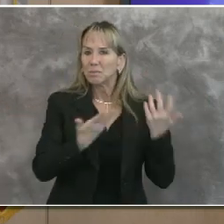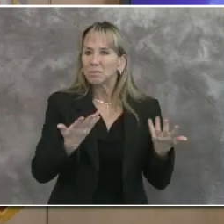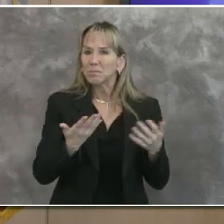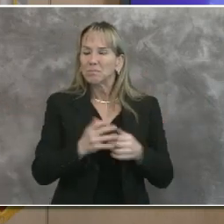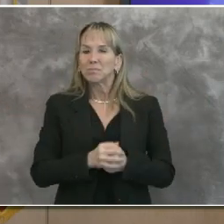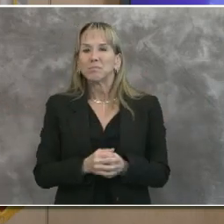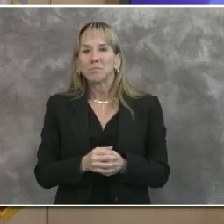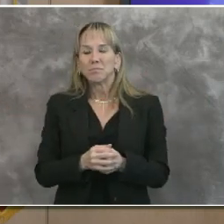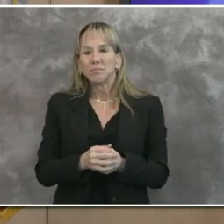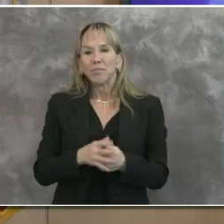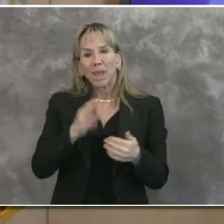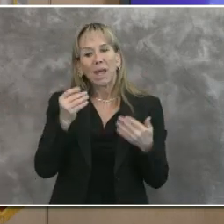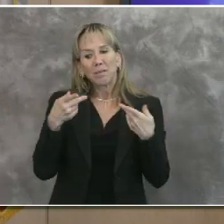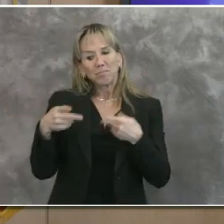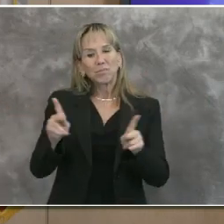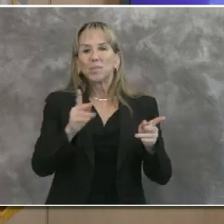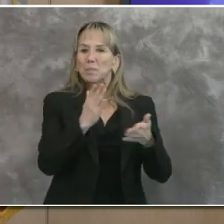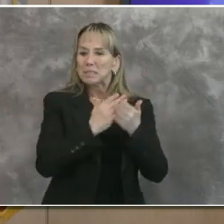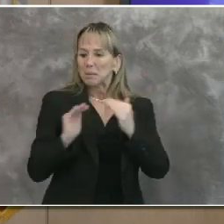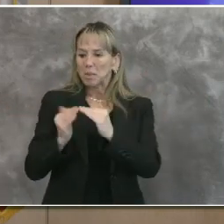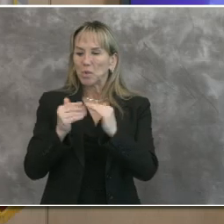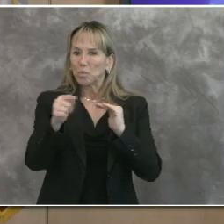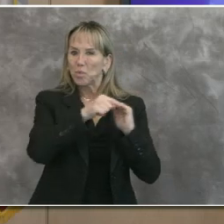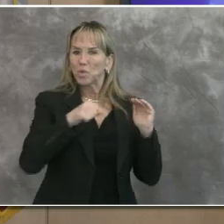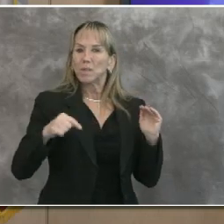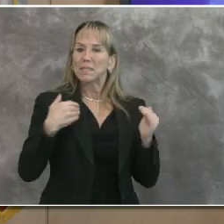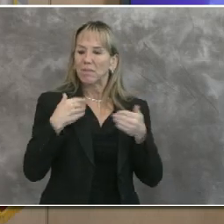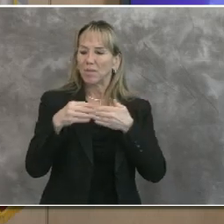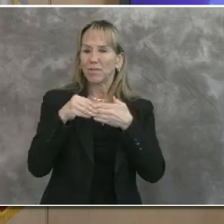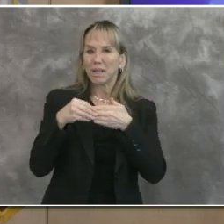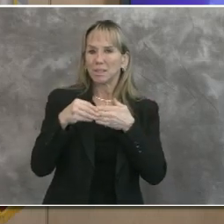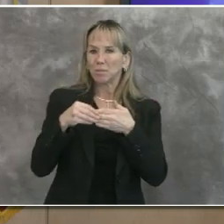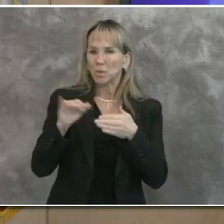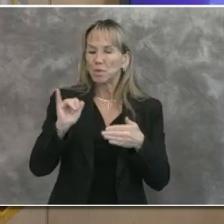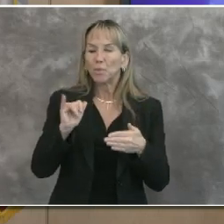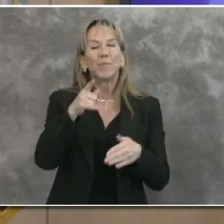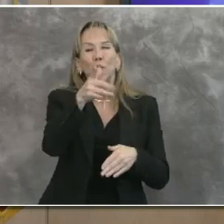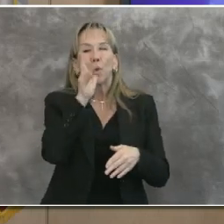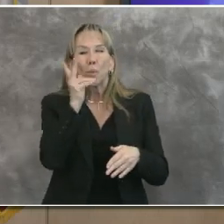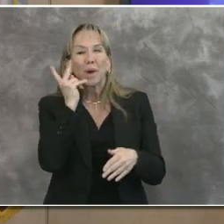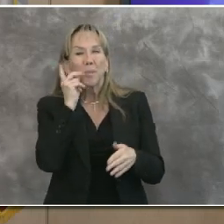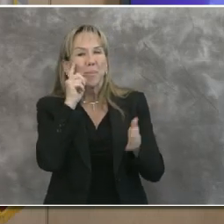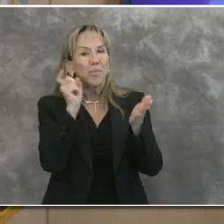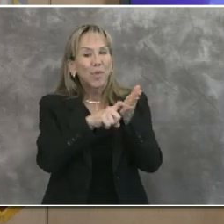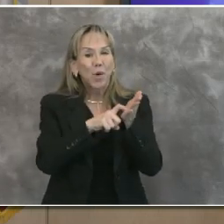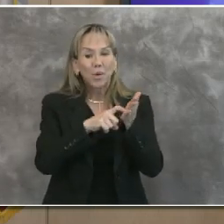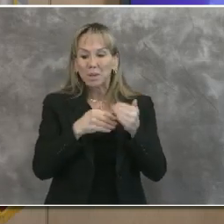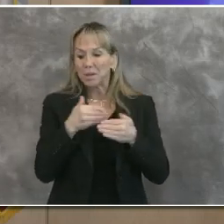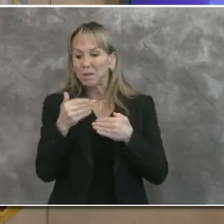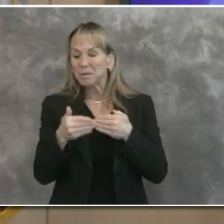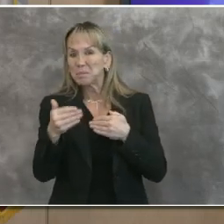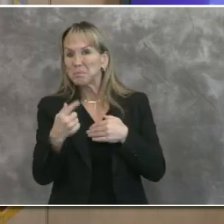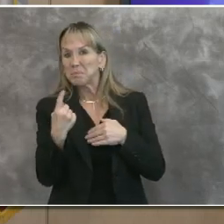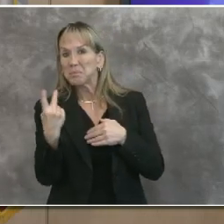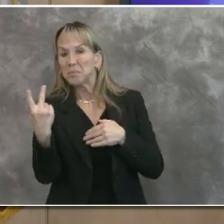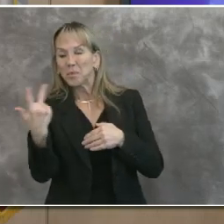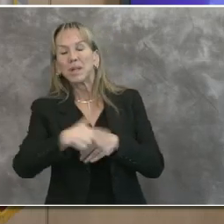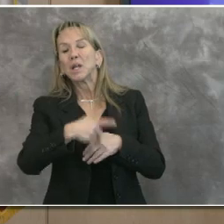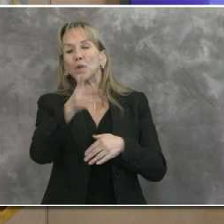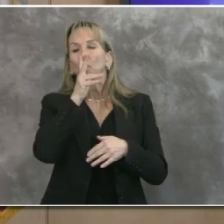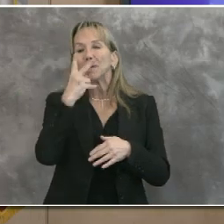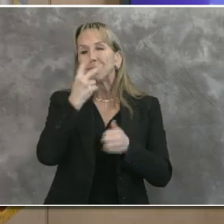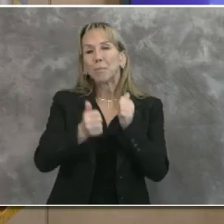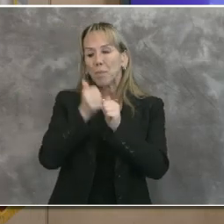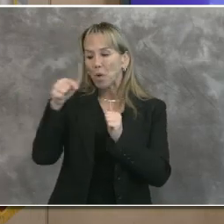jurisdictions have some flexibility in terms of doing. I think what you will see in the coming days is probably most local jurisdictions will come up with their plan to